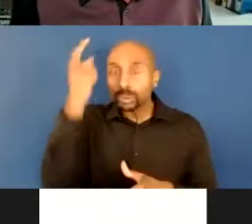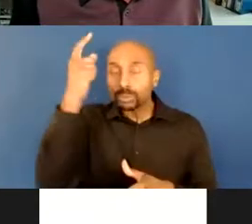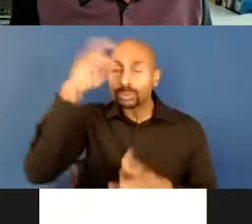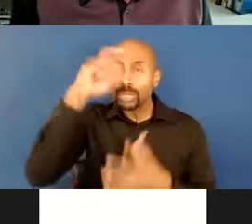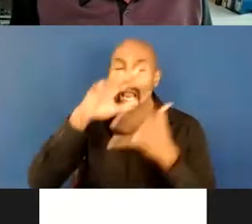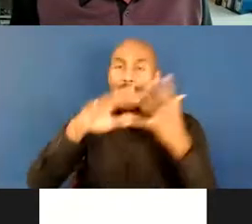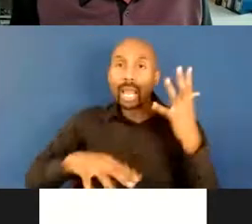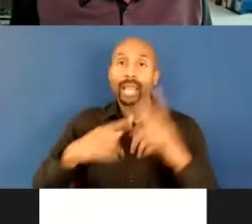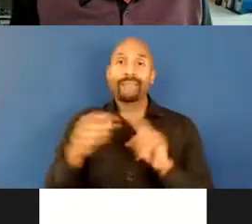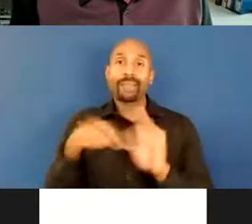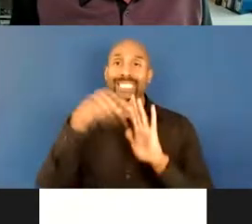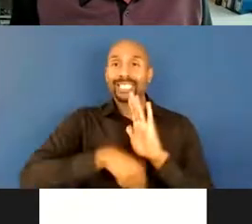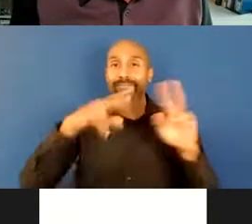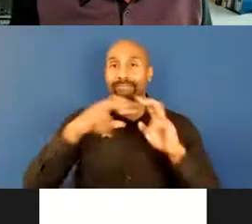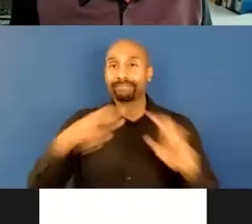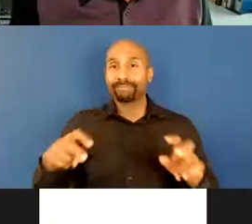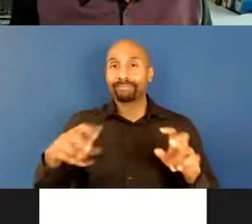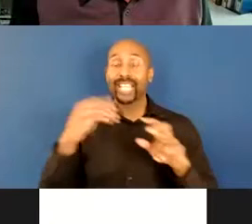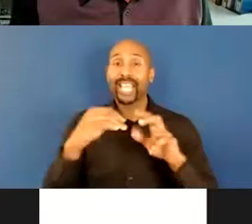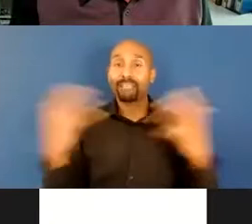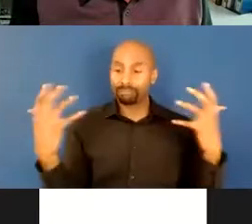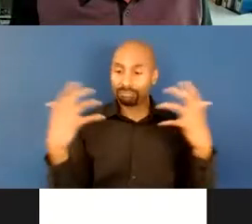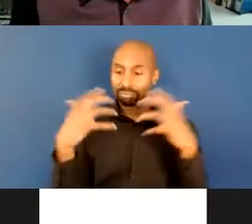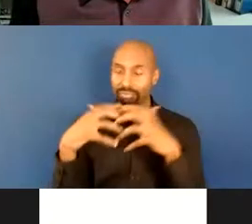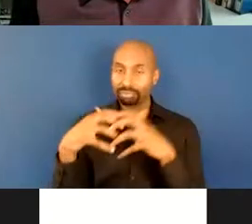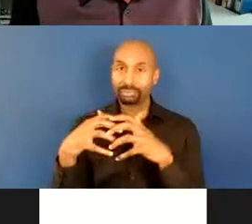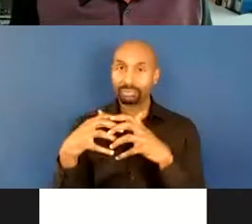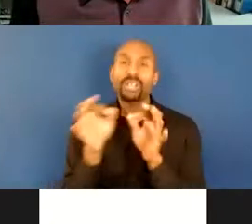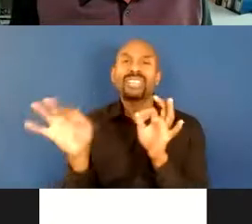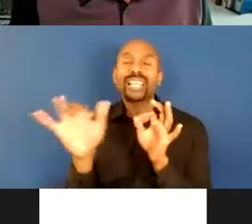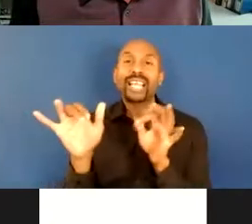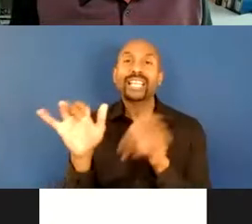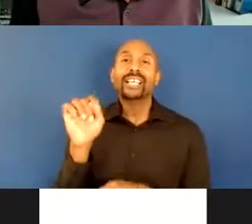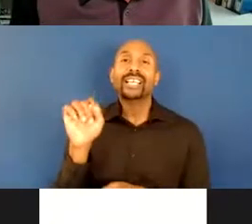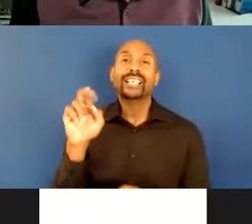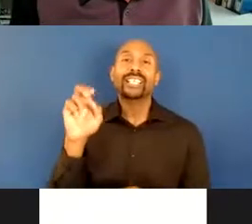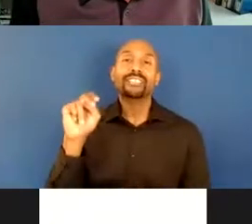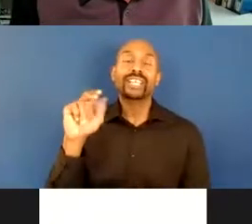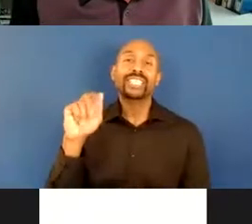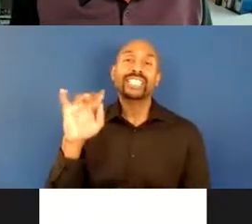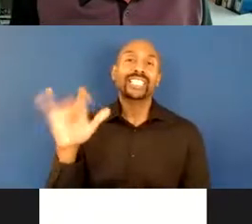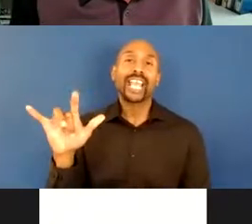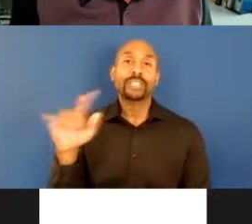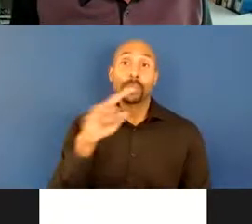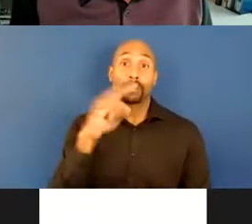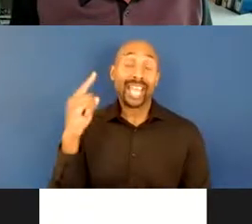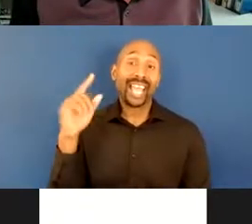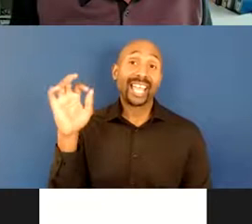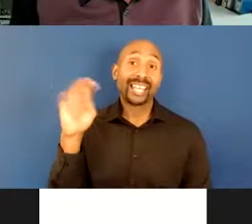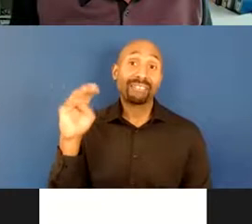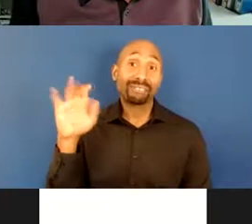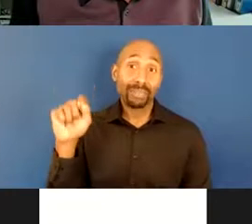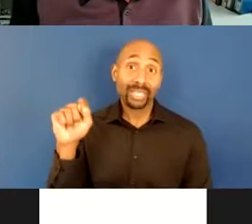synthesis, with such lines as, a transnational Black feminist framework aims to correct the erasures